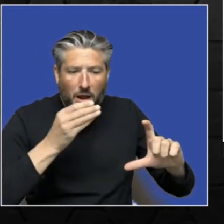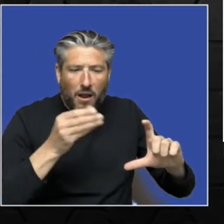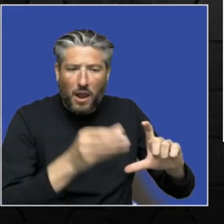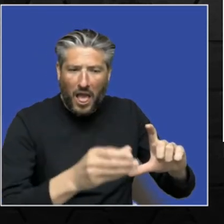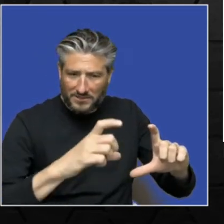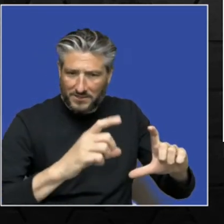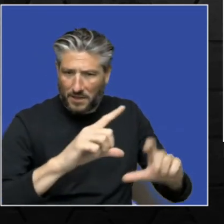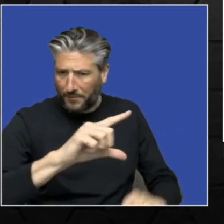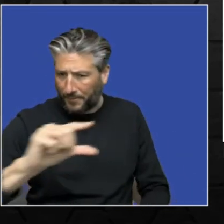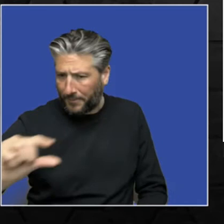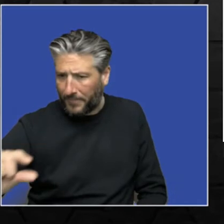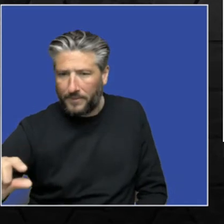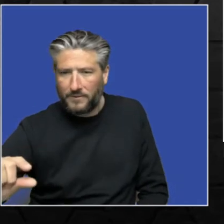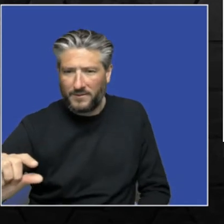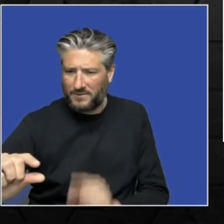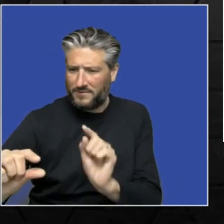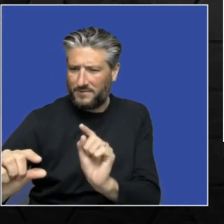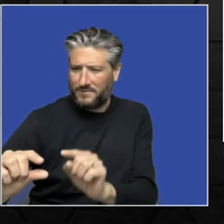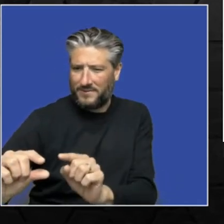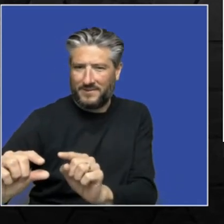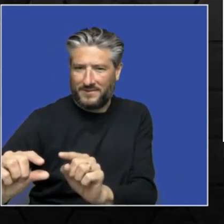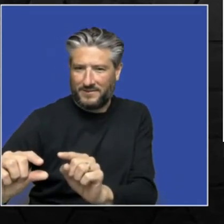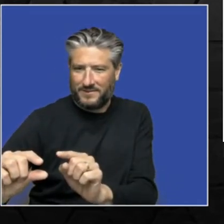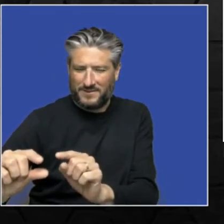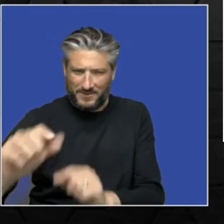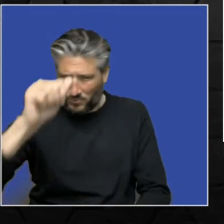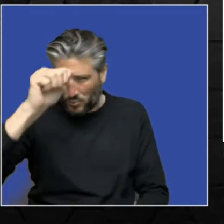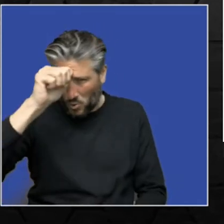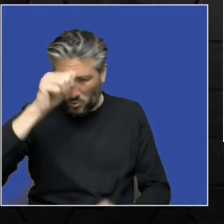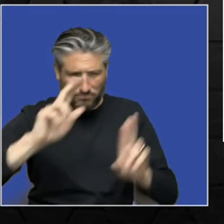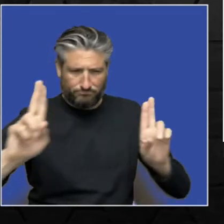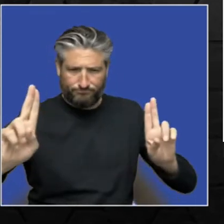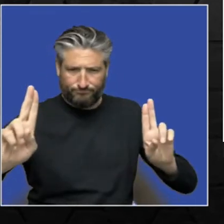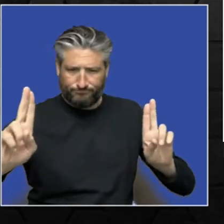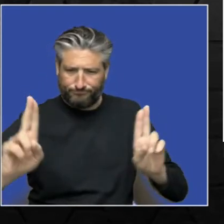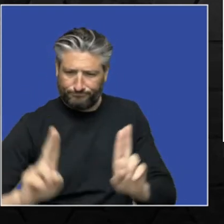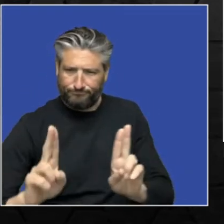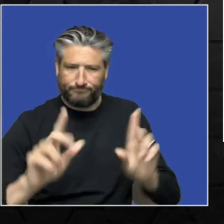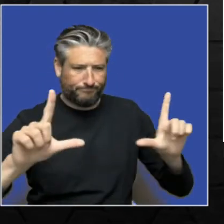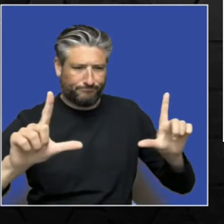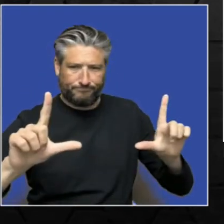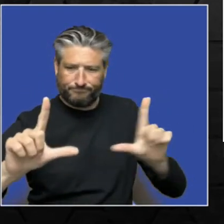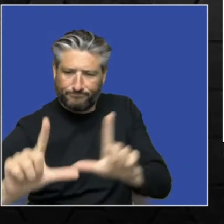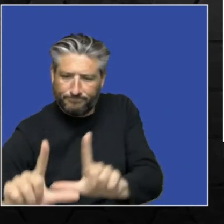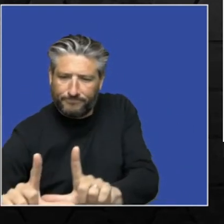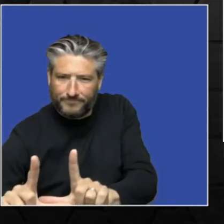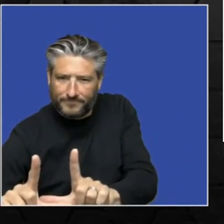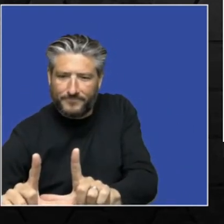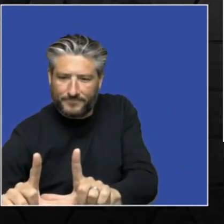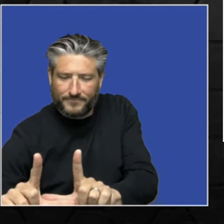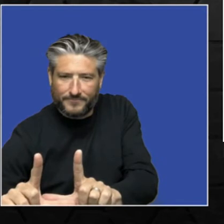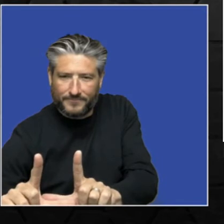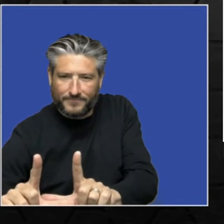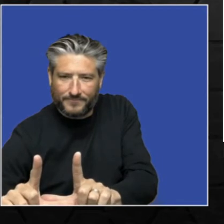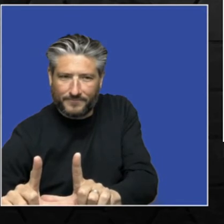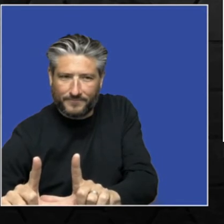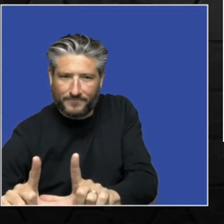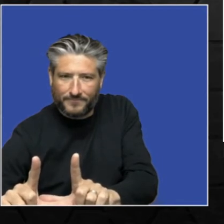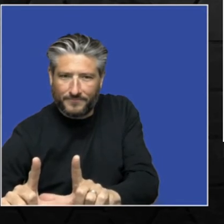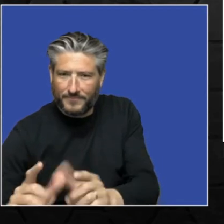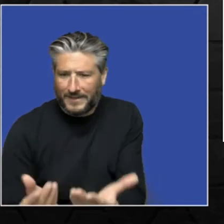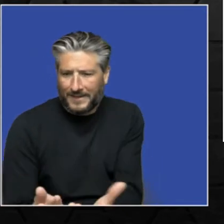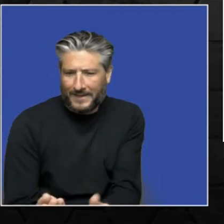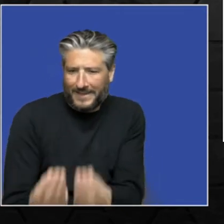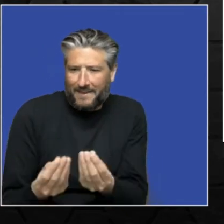analysis, and those stuffs, reducing the dimensions and image, I mean, just giving us the basics of the image sort of things.